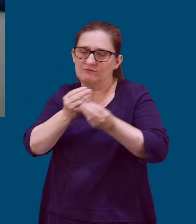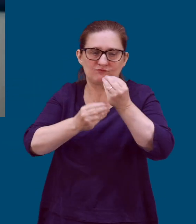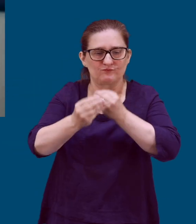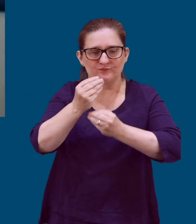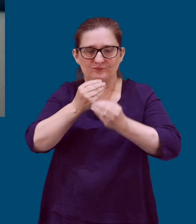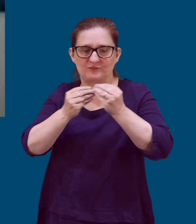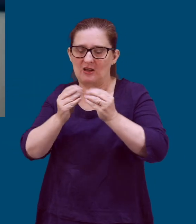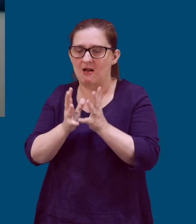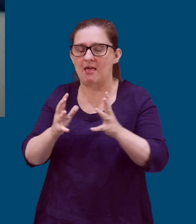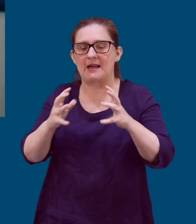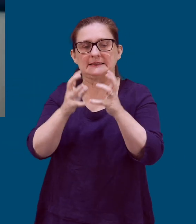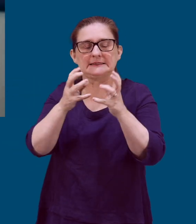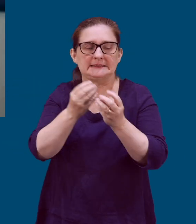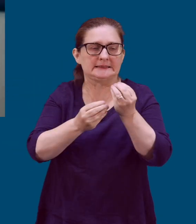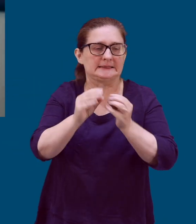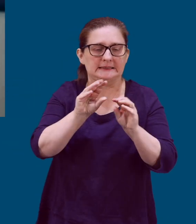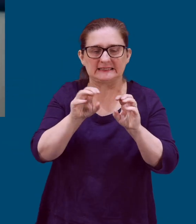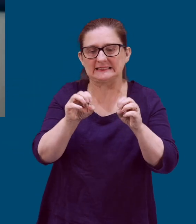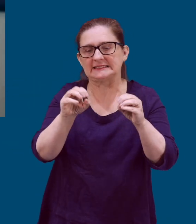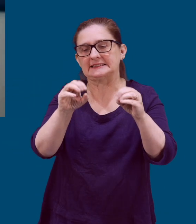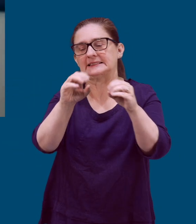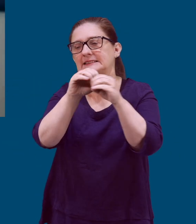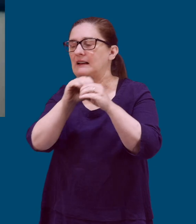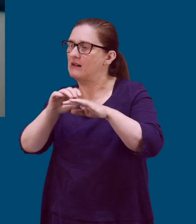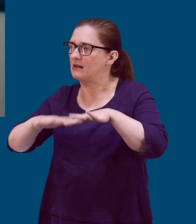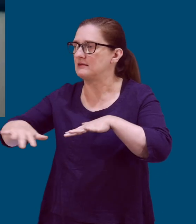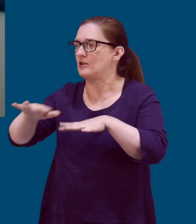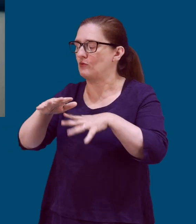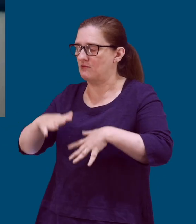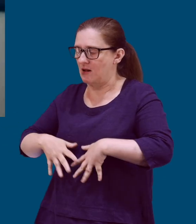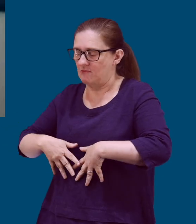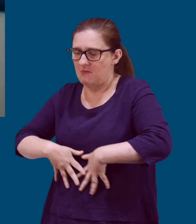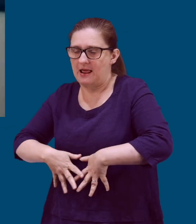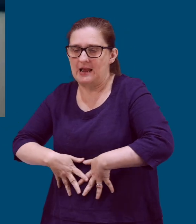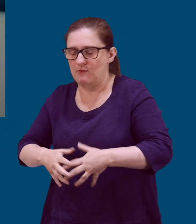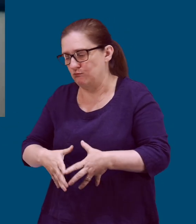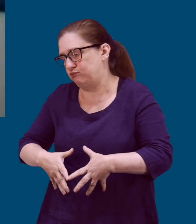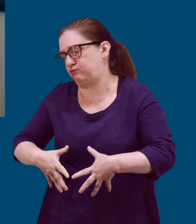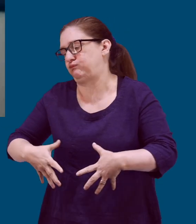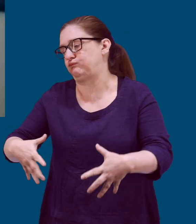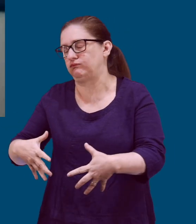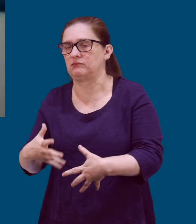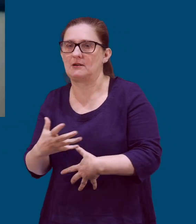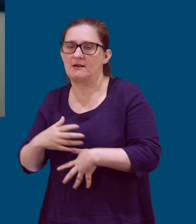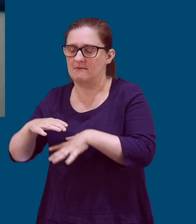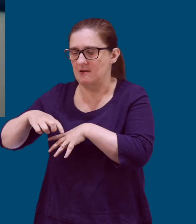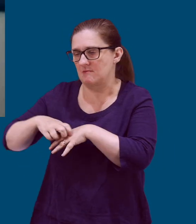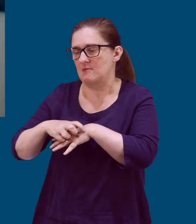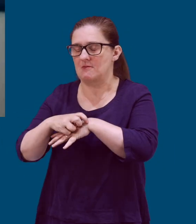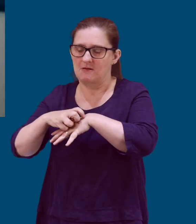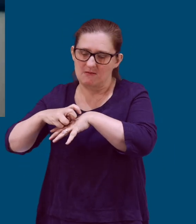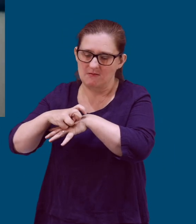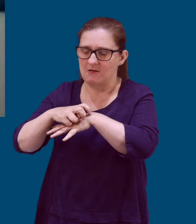feed from the fat of the land until my flat belly thickens. May belly merge with